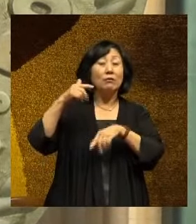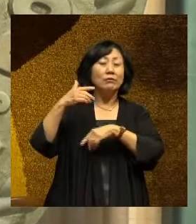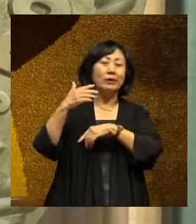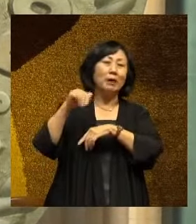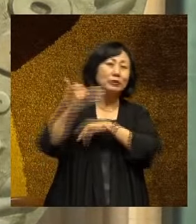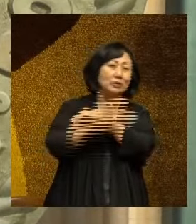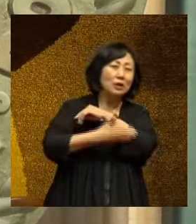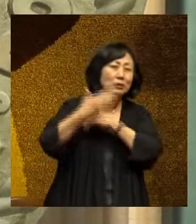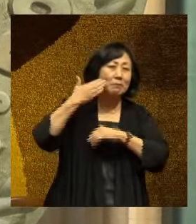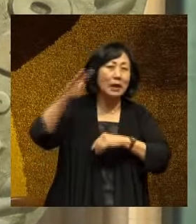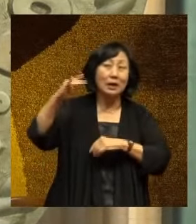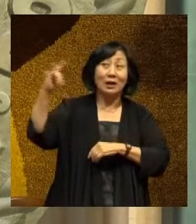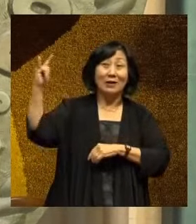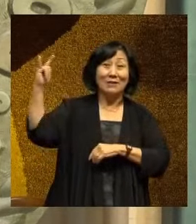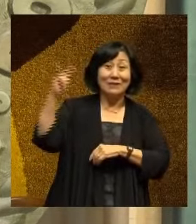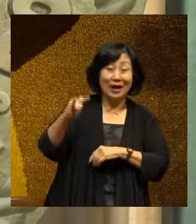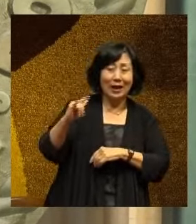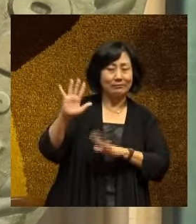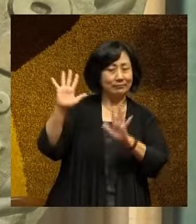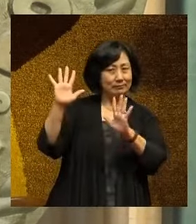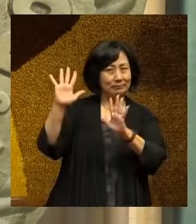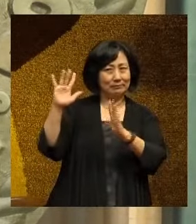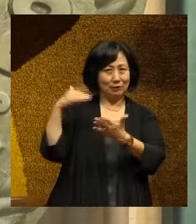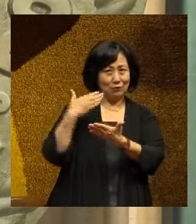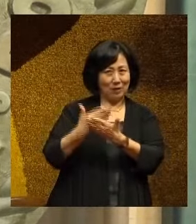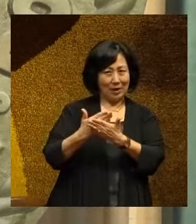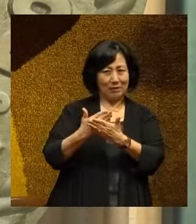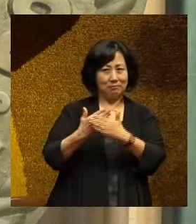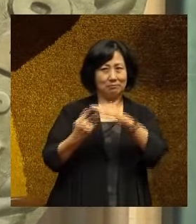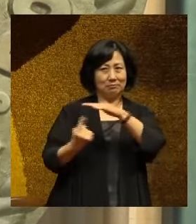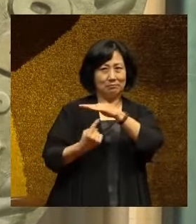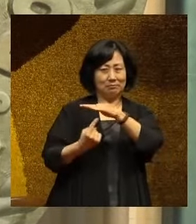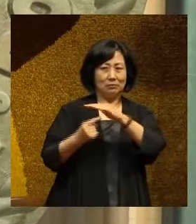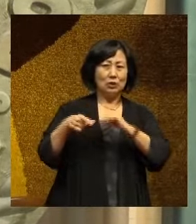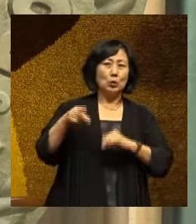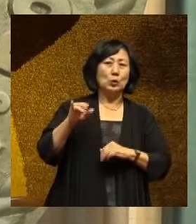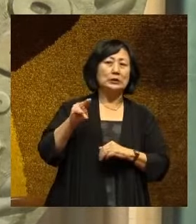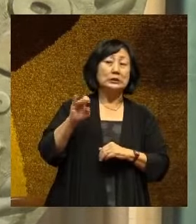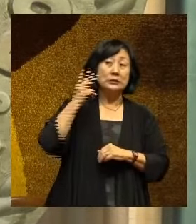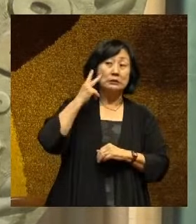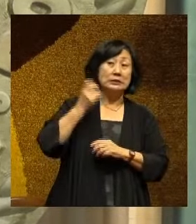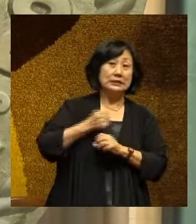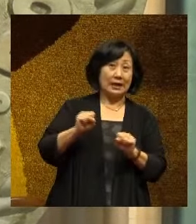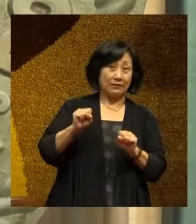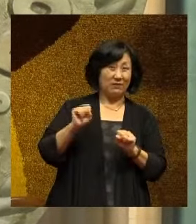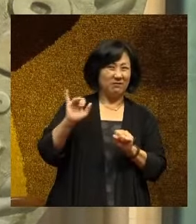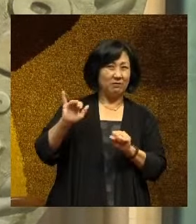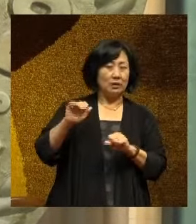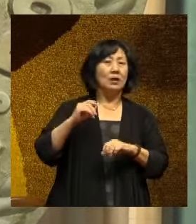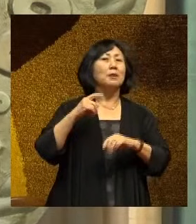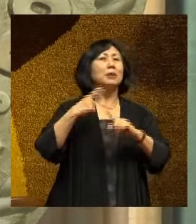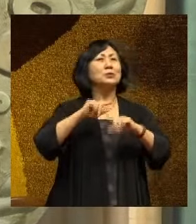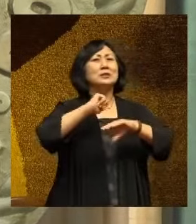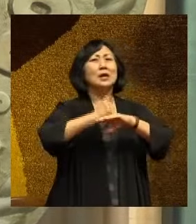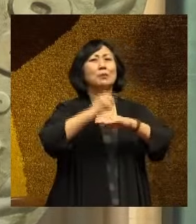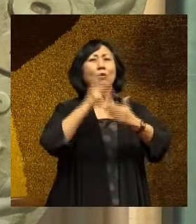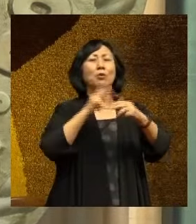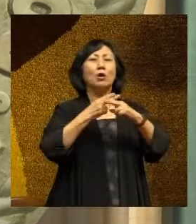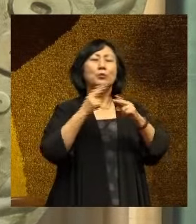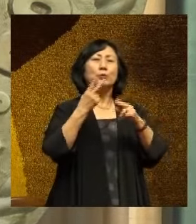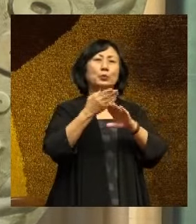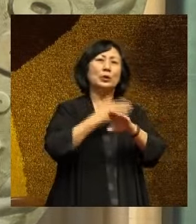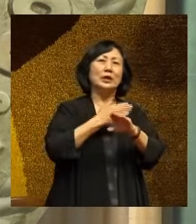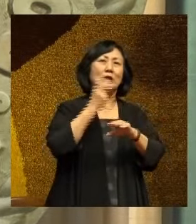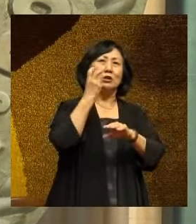the spread of COVID-19 in Hawaii. And our Safe Travels program for pre-travel testing and